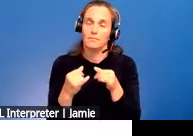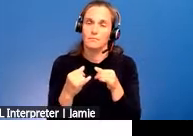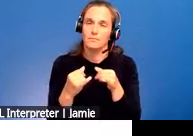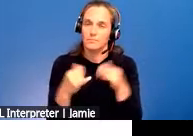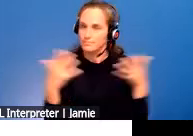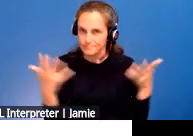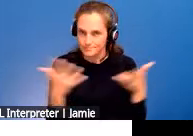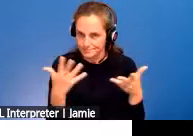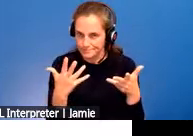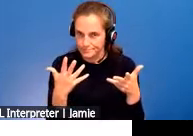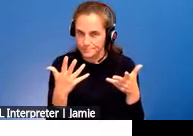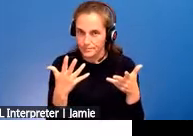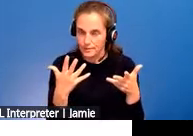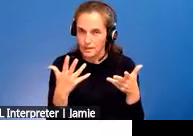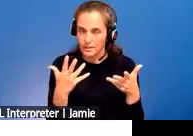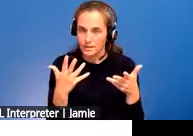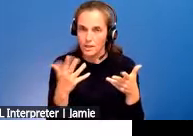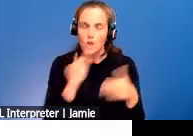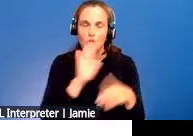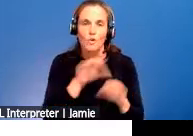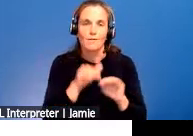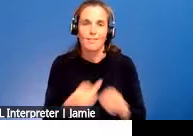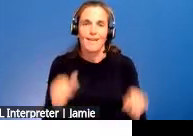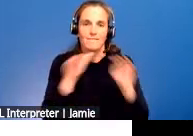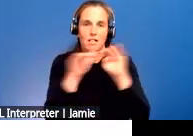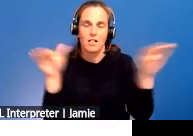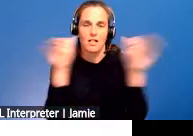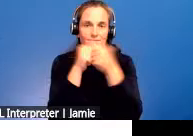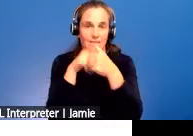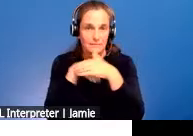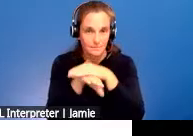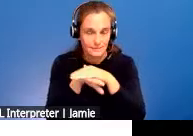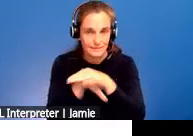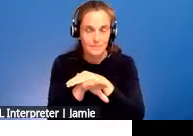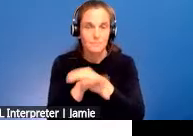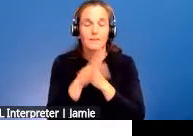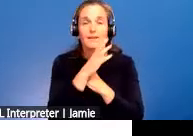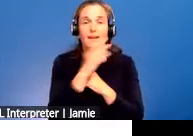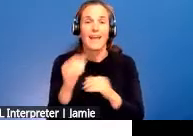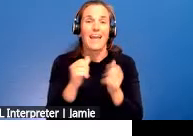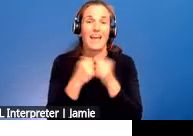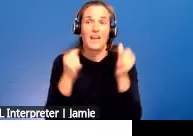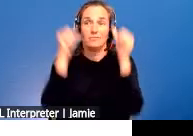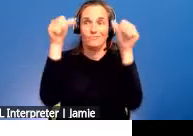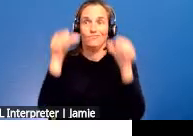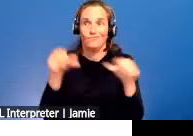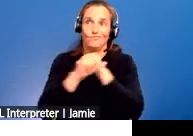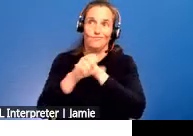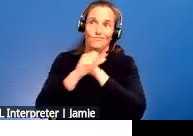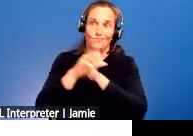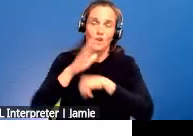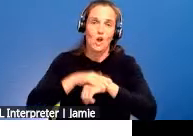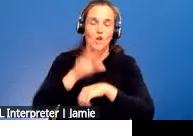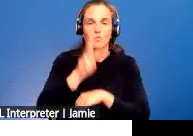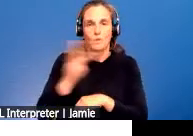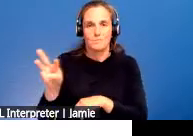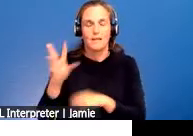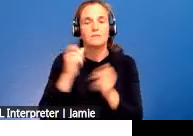the status of your accessibility or commitment to accessibility, and putting that on your website through an accessibility policy is also really